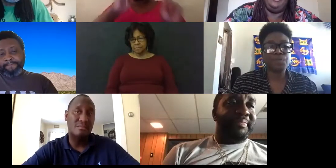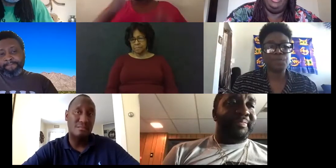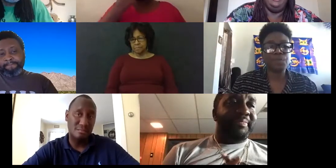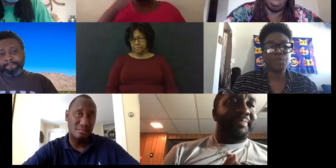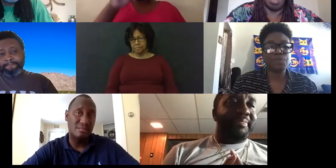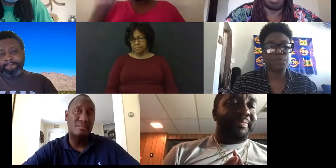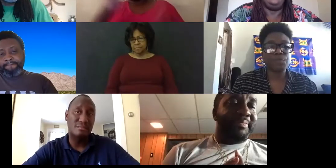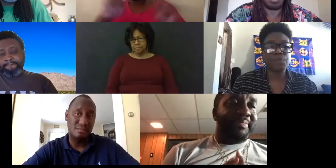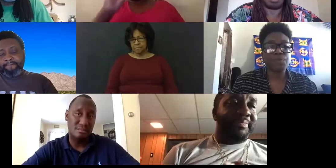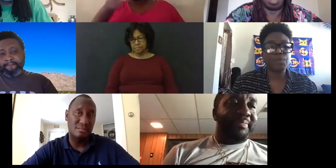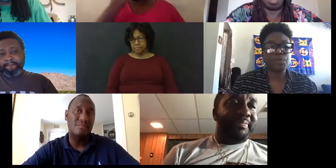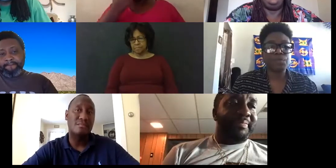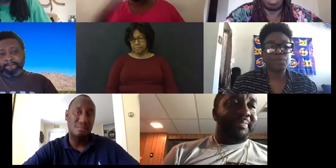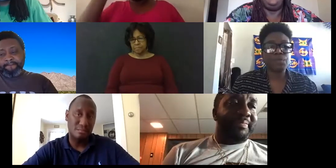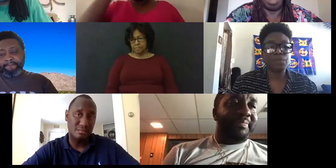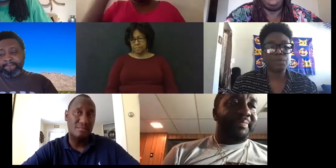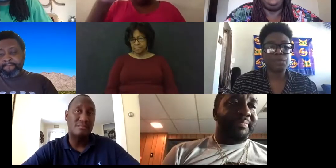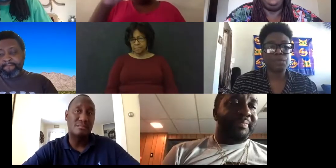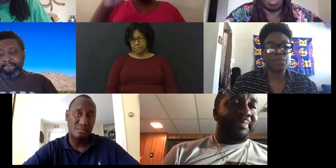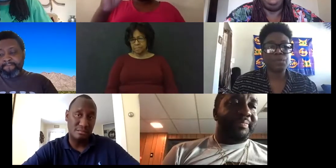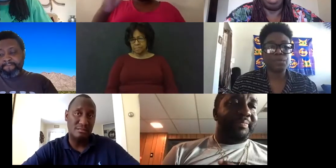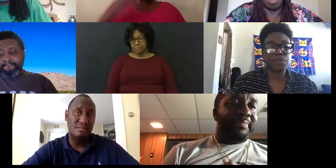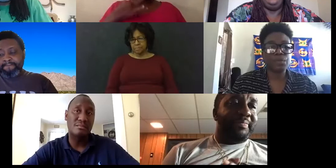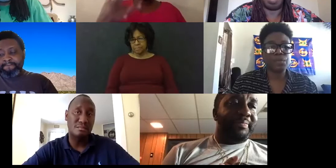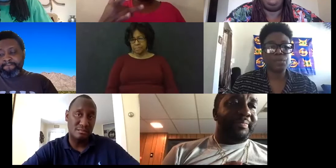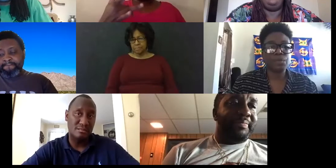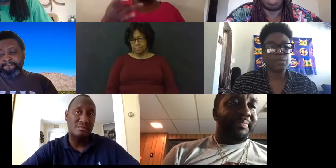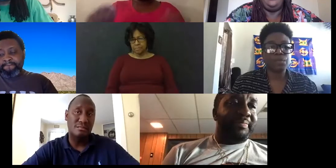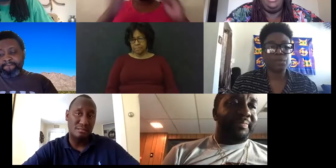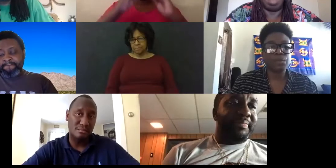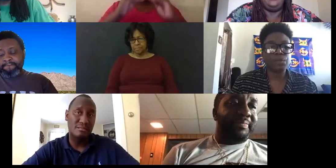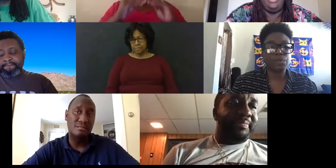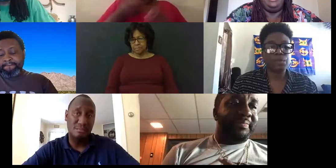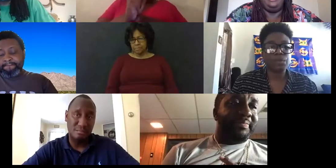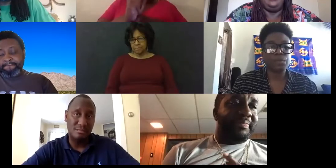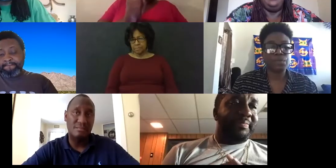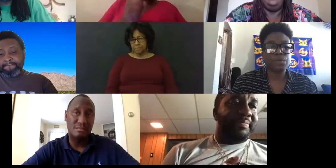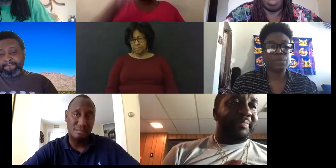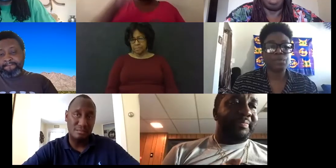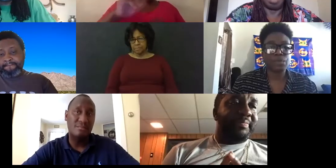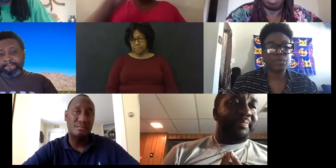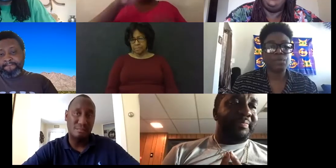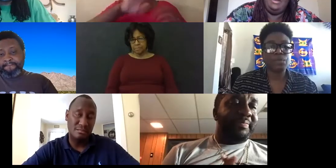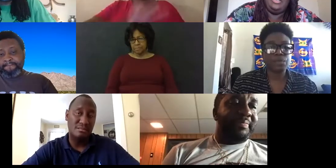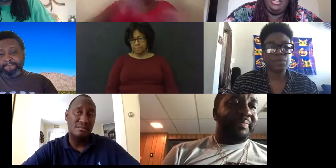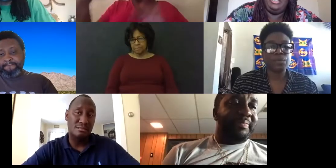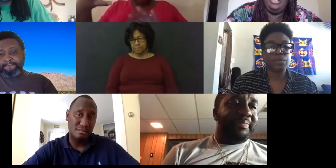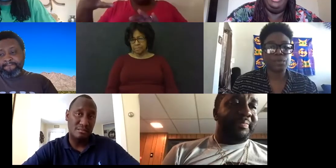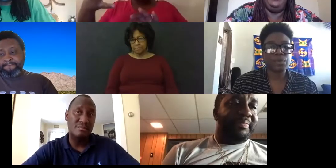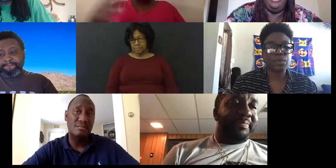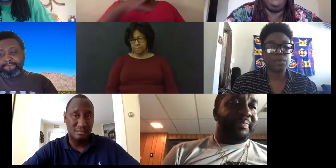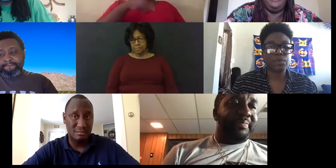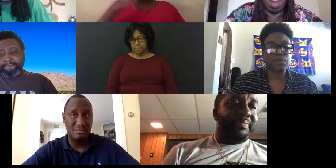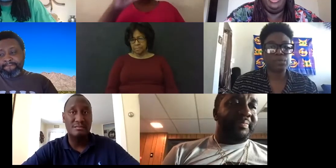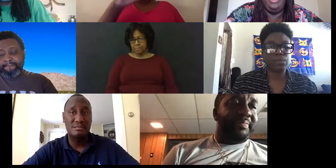people of color, are the most likely to be harmed by natural disasters, harmed by climate change in